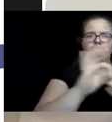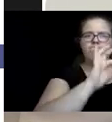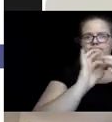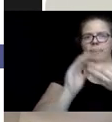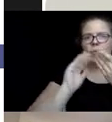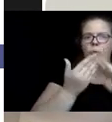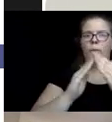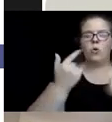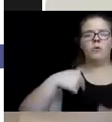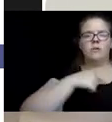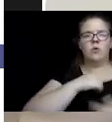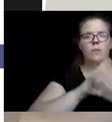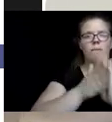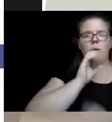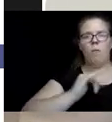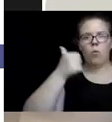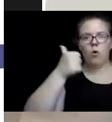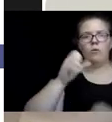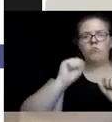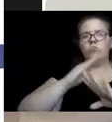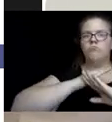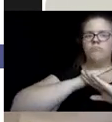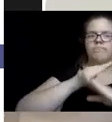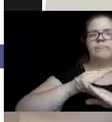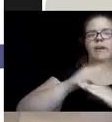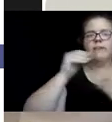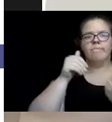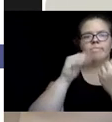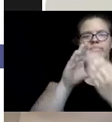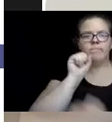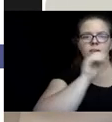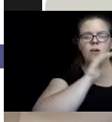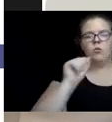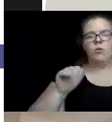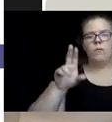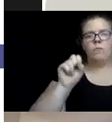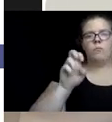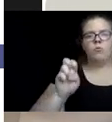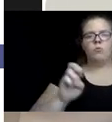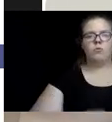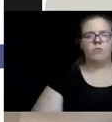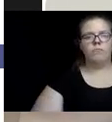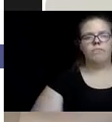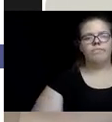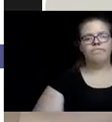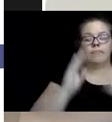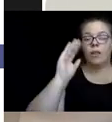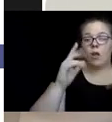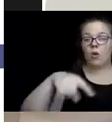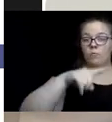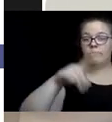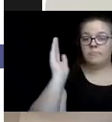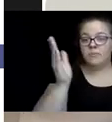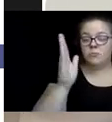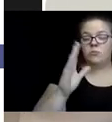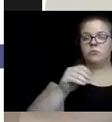we age so that we can prevent and address elder abuse. I hope this presentation has